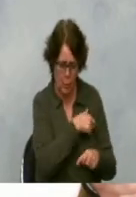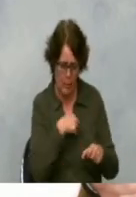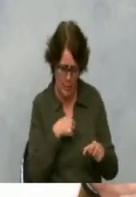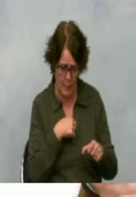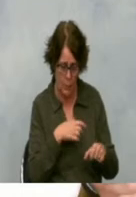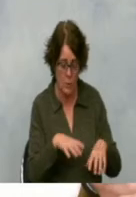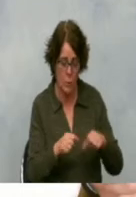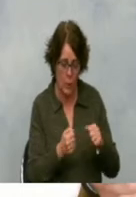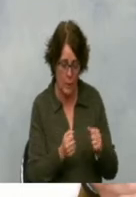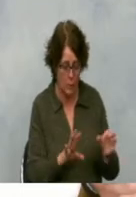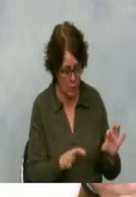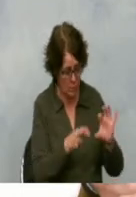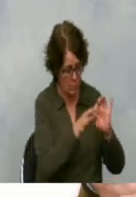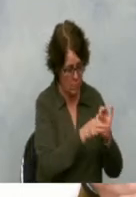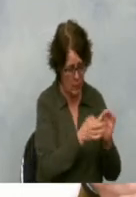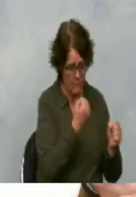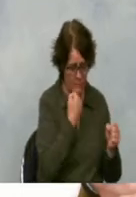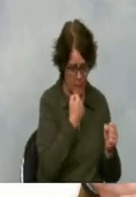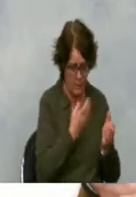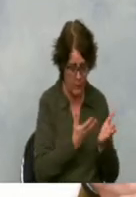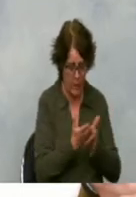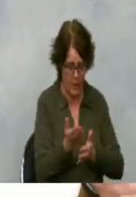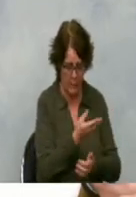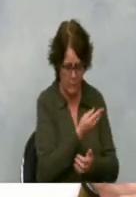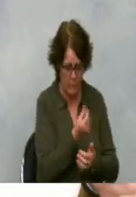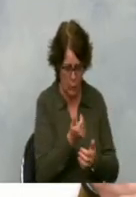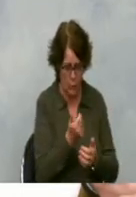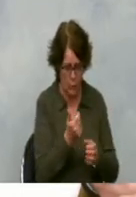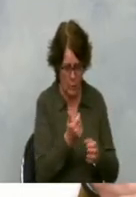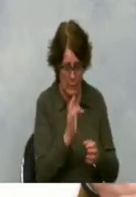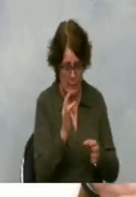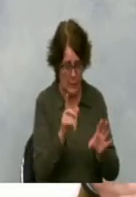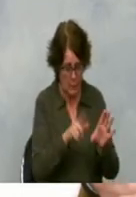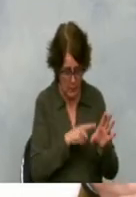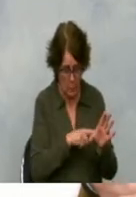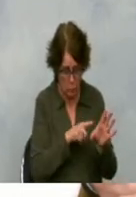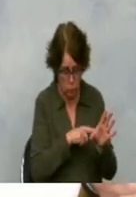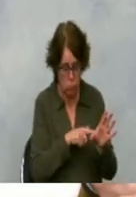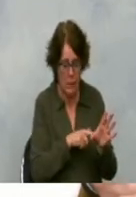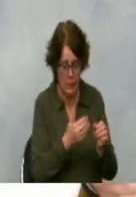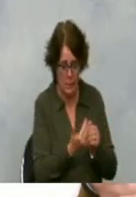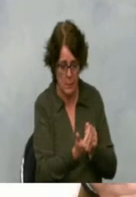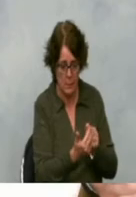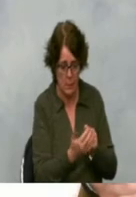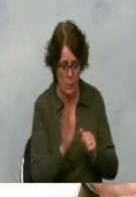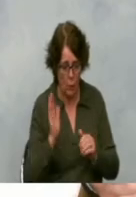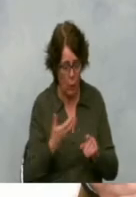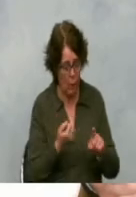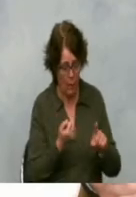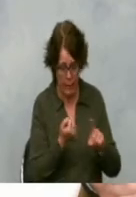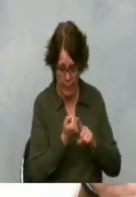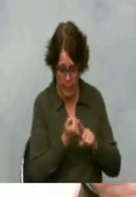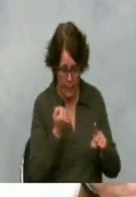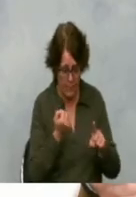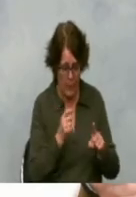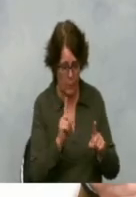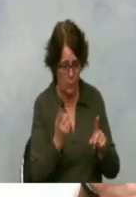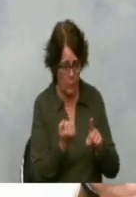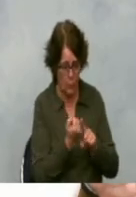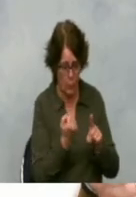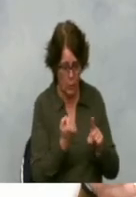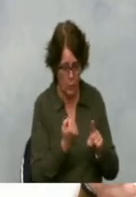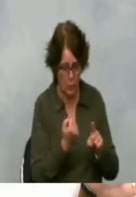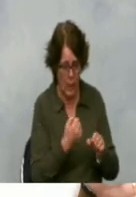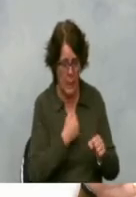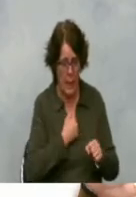move through the next two decades. So all of these things, right, impact on what we do and the impact on